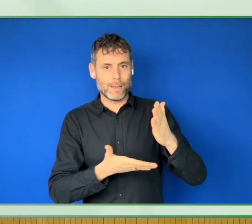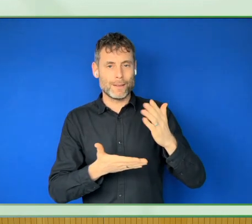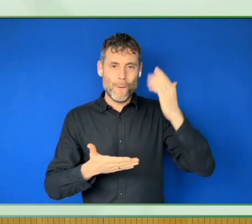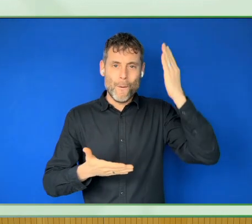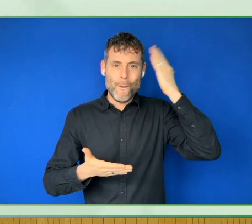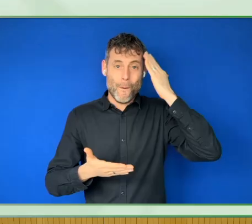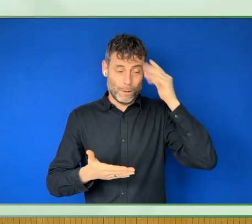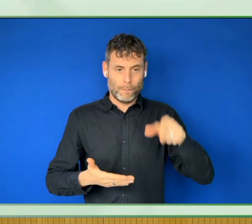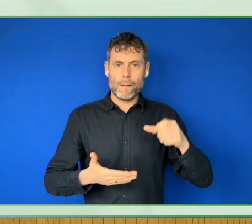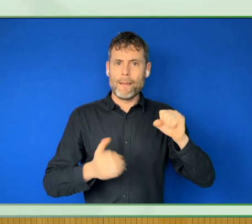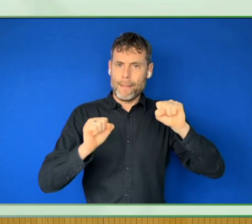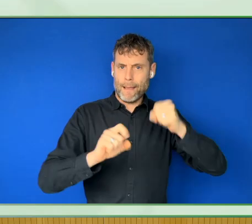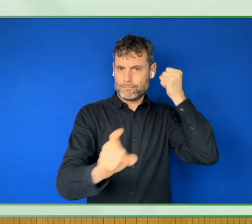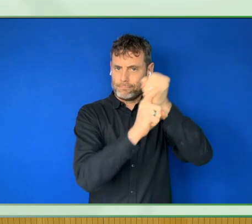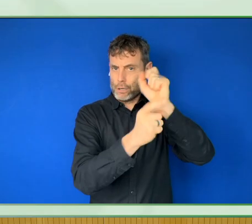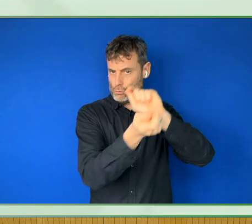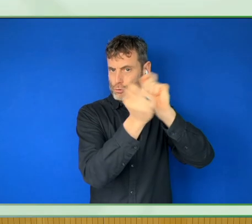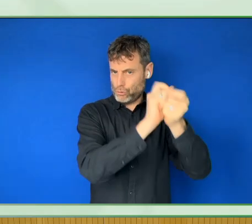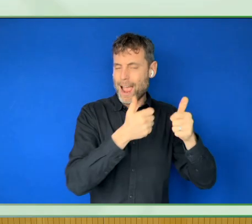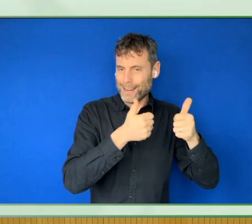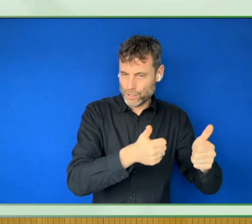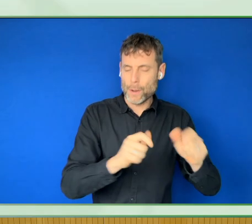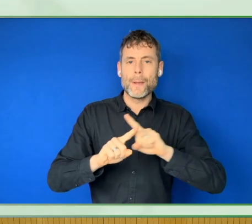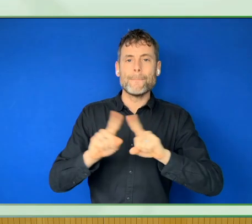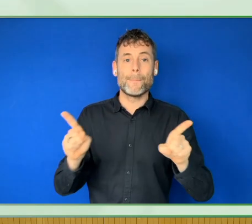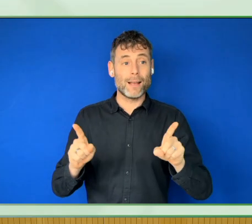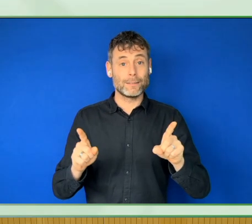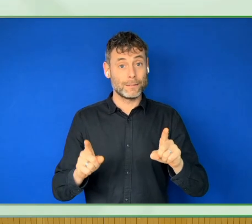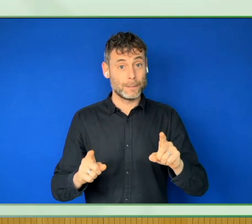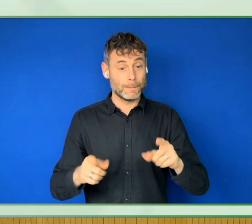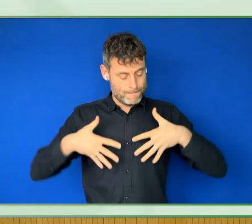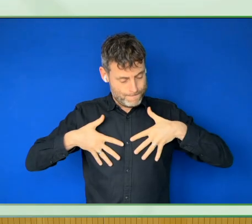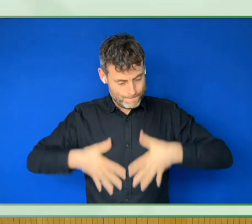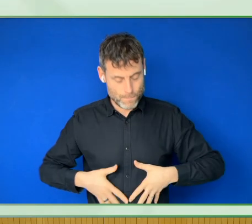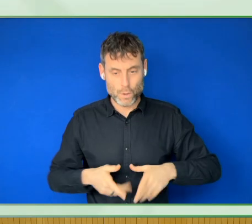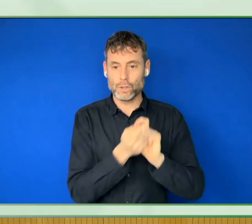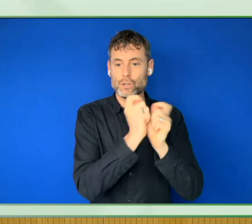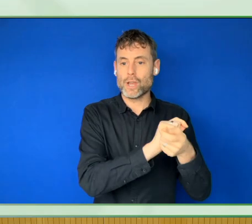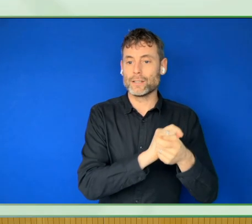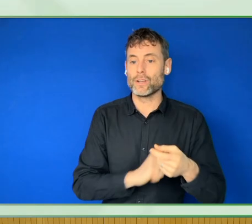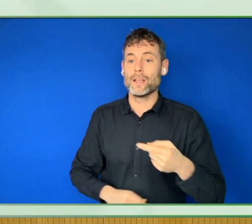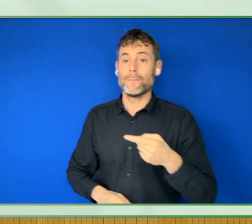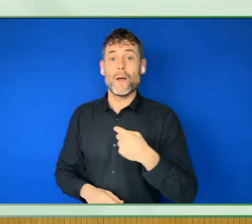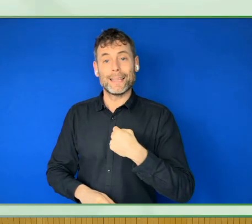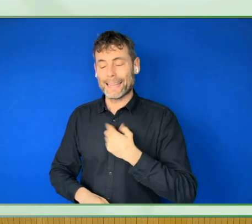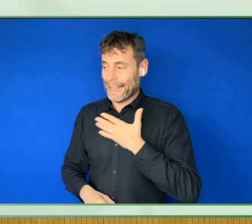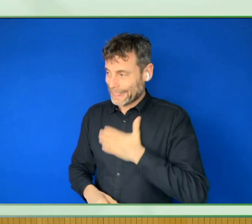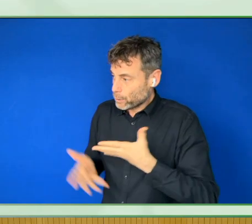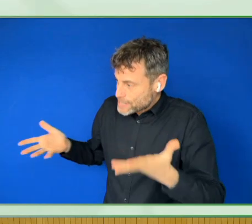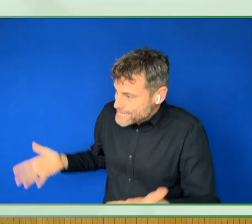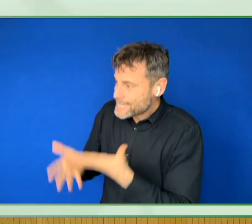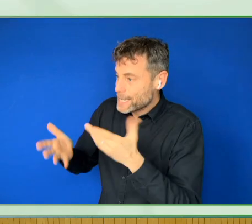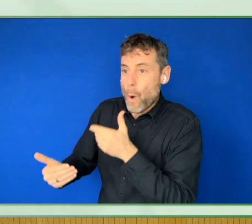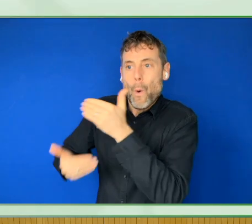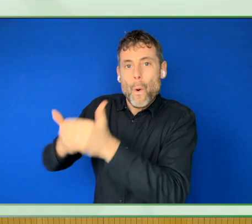we want people to make a change, we have to make them possible for them to do the change. We've been drinking for 20 years. Apparently they're still thirsty because